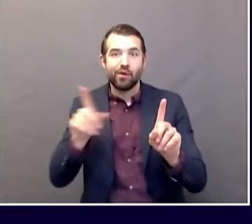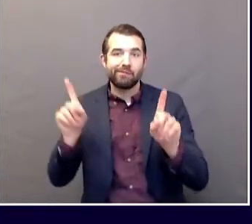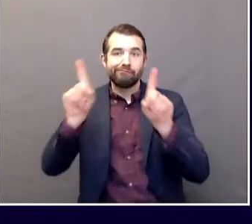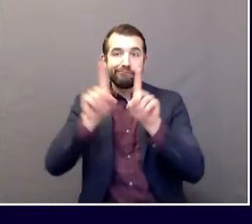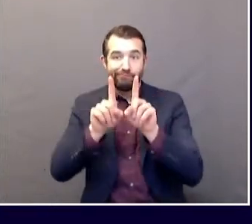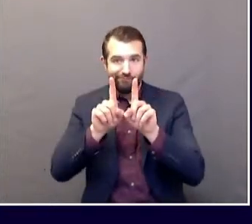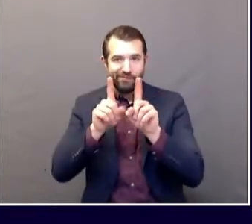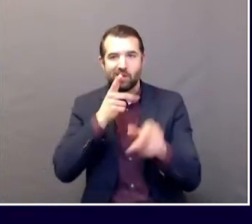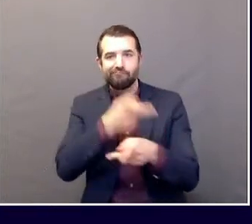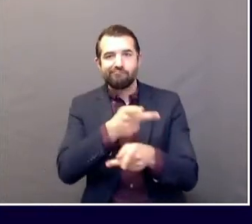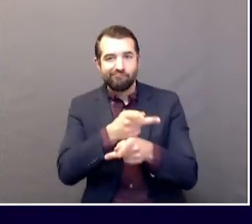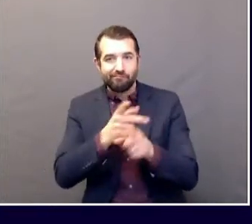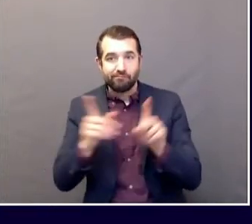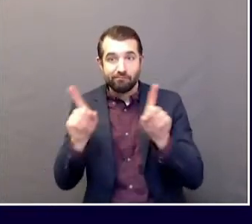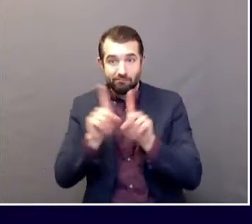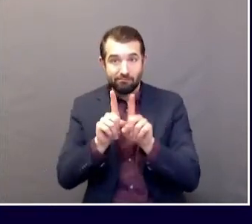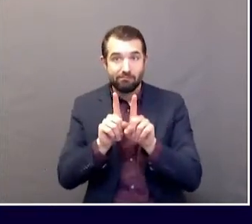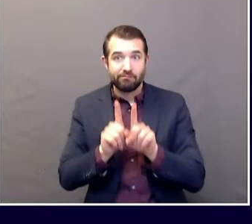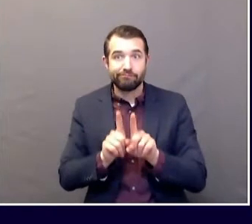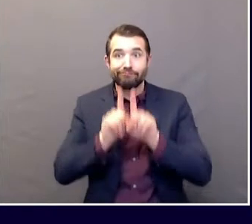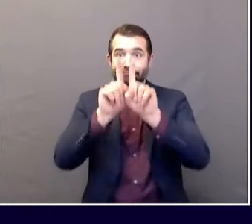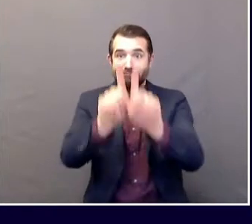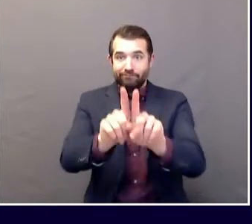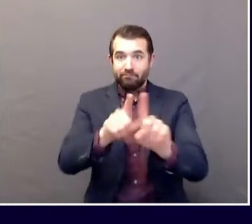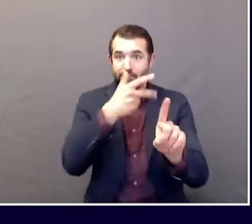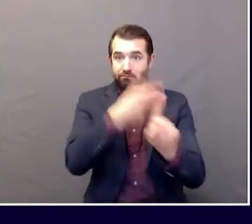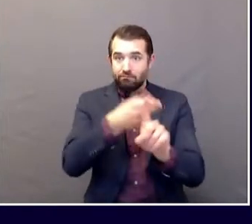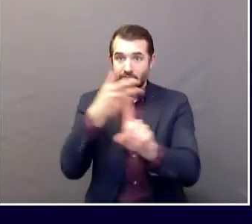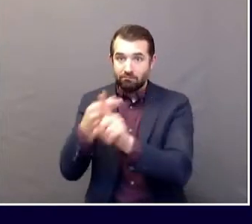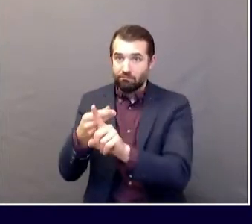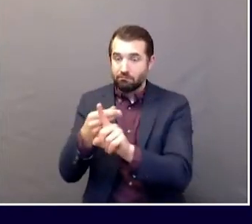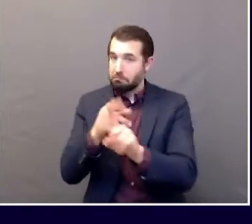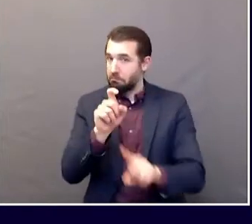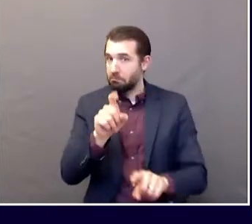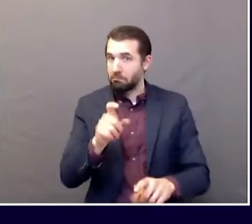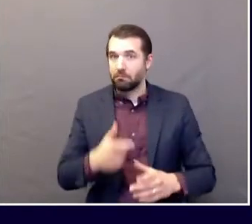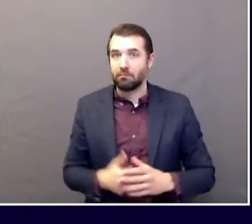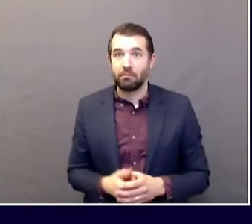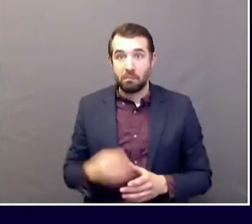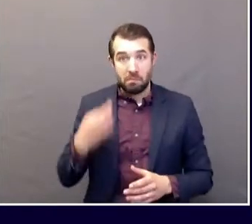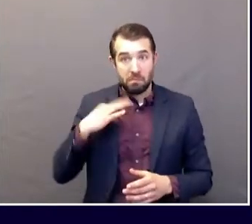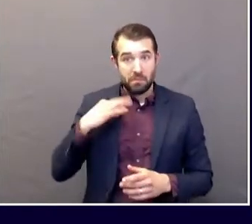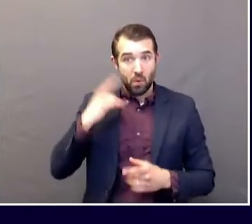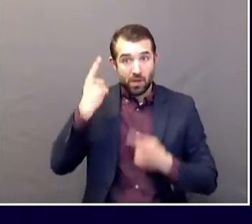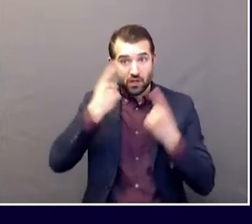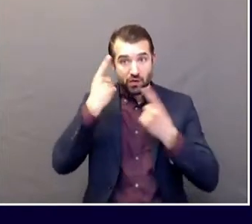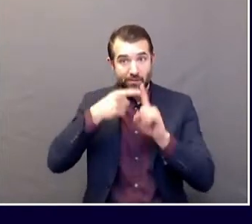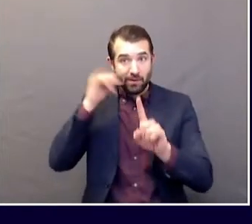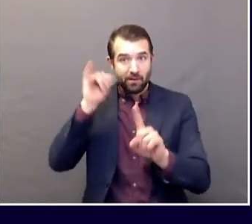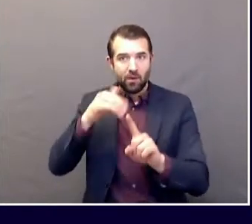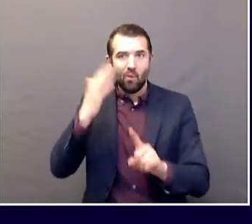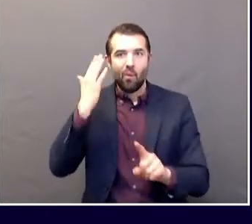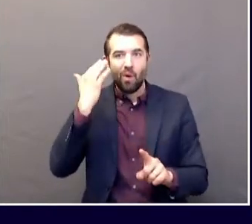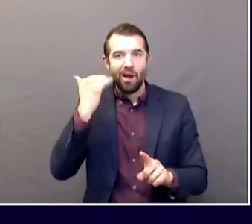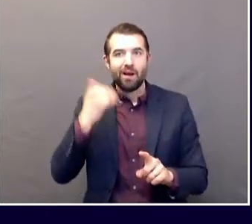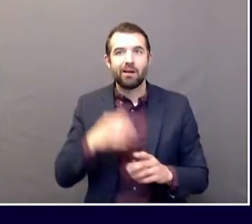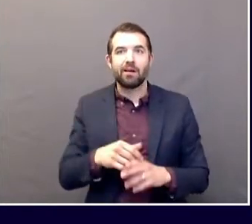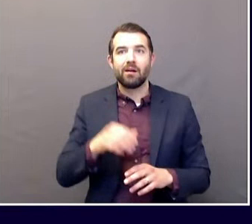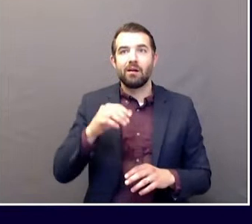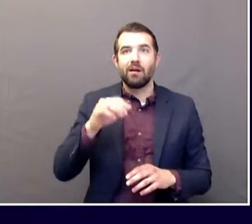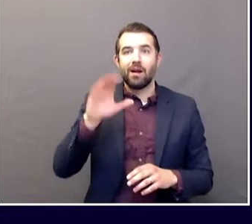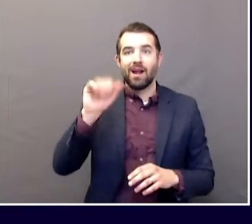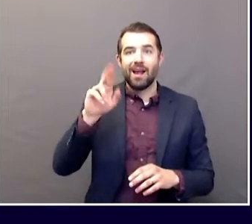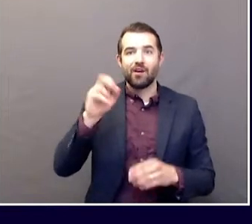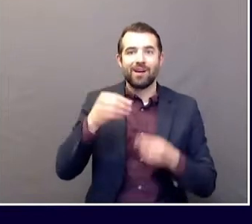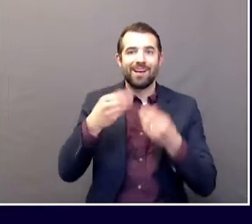then home healthcare workers who maybe, don't fit the definition of frontline workers or just going in to help with